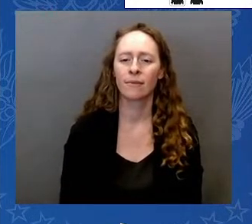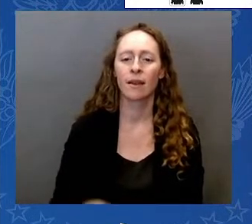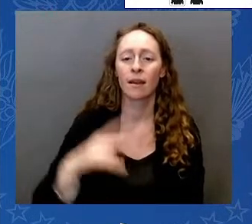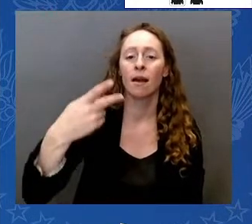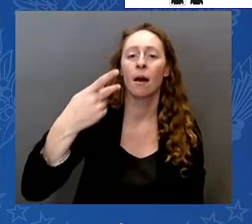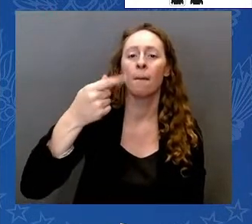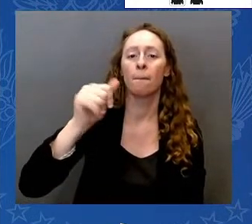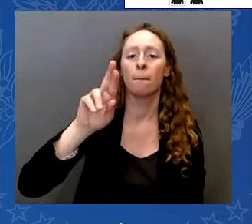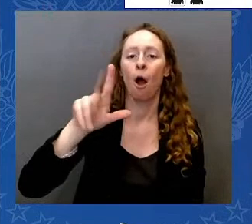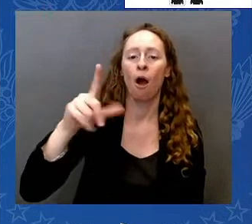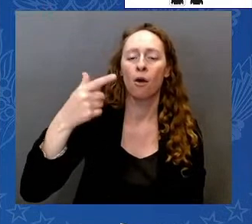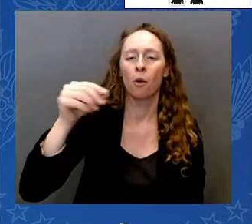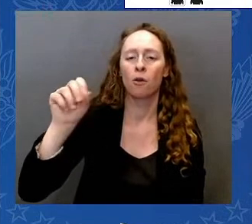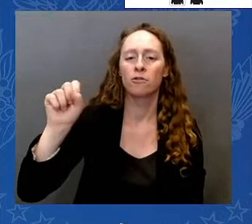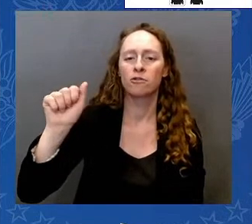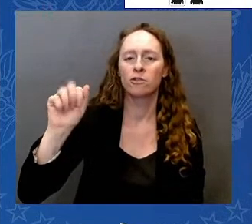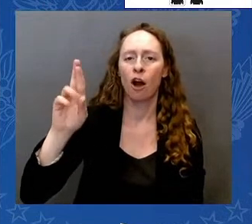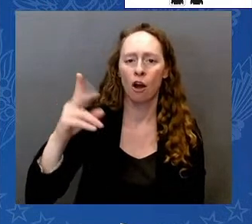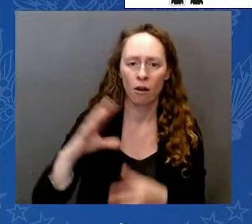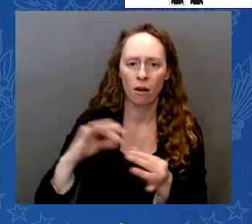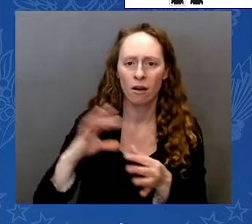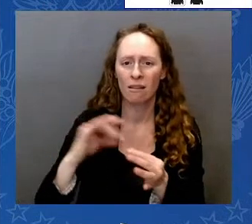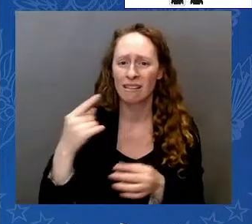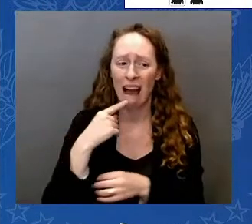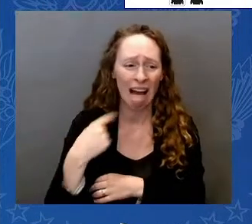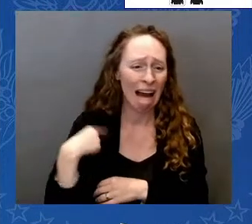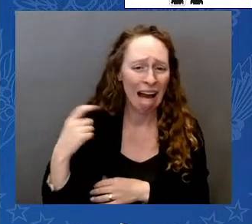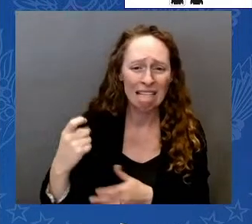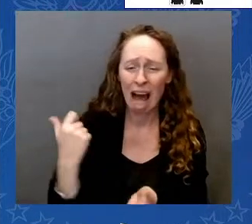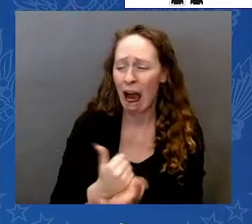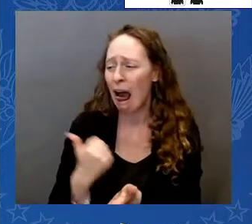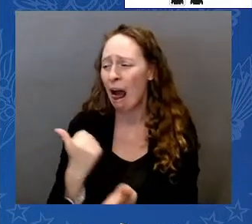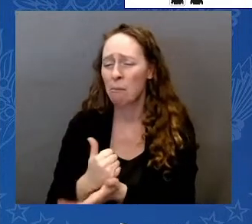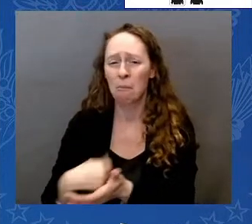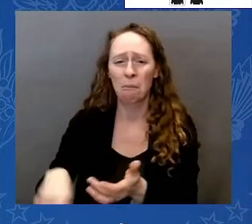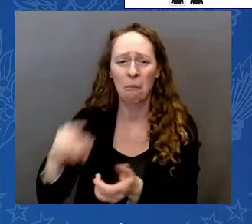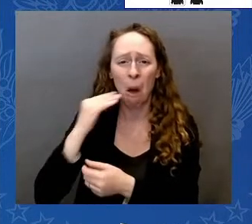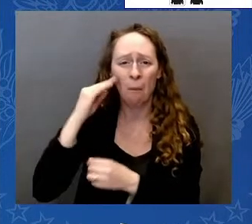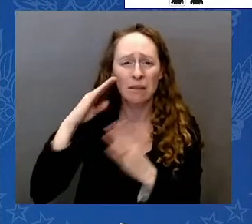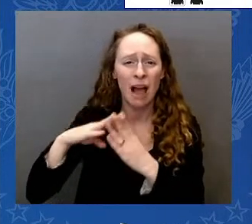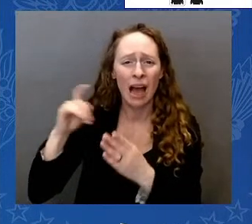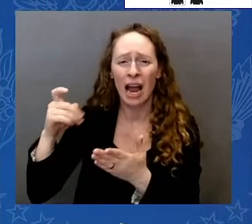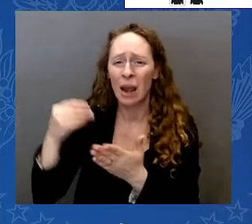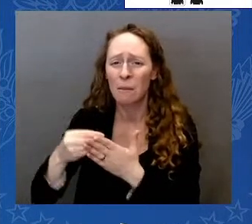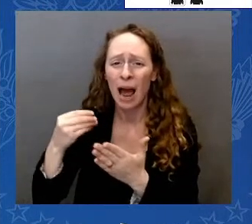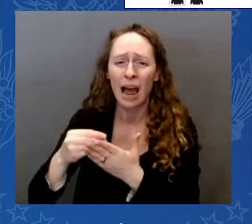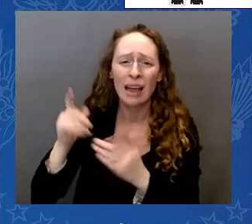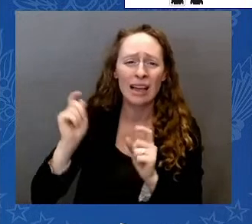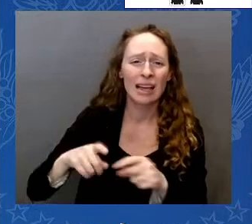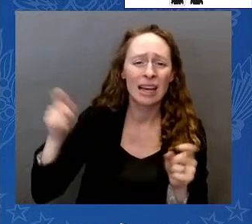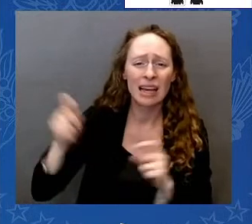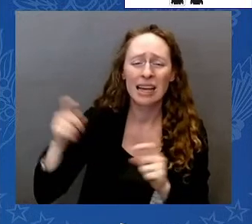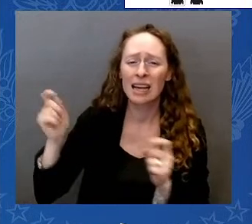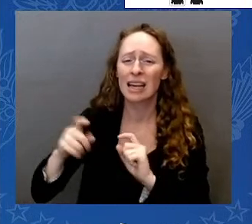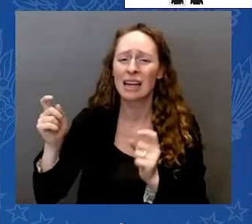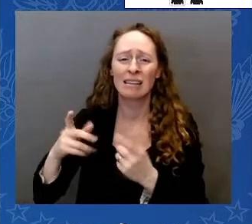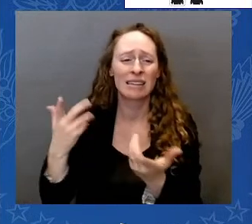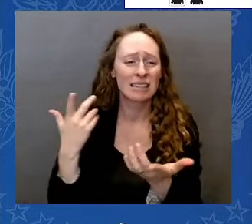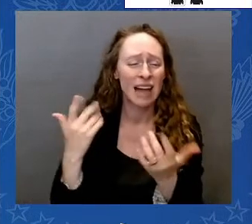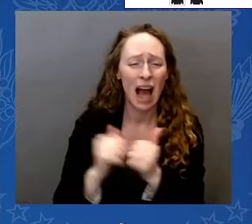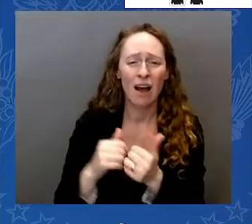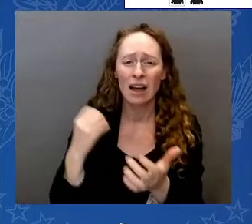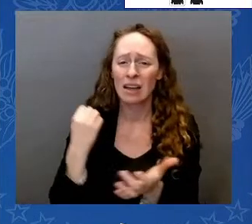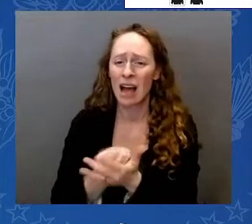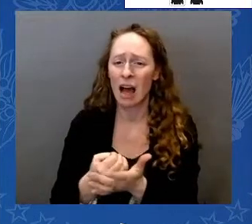of life, they'd ease congestion, boost the economy. Voted against it, says it's all socialism. Go down the list.